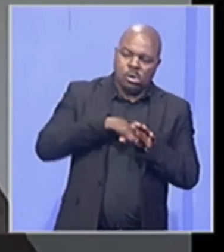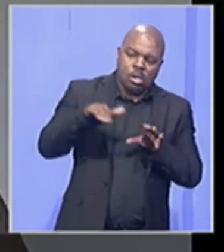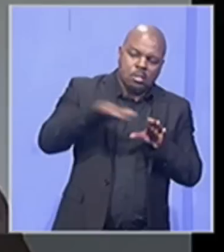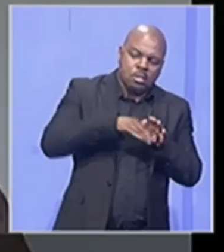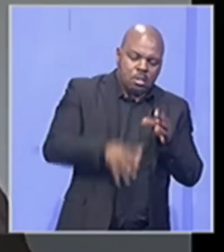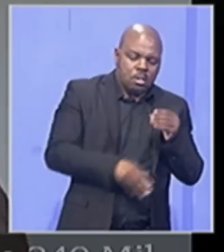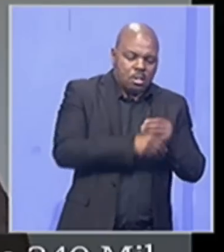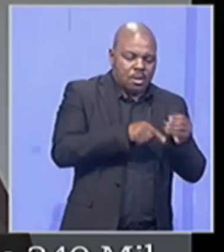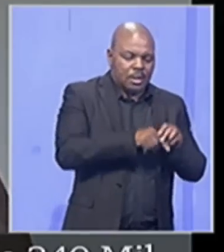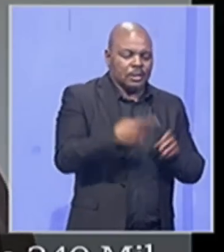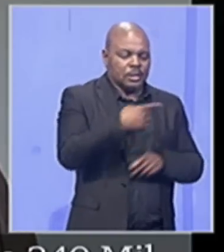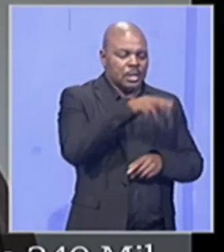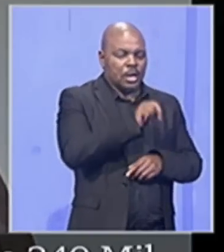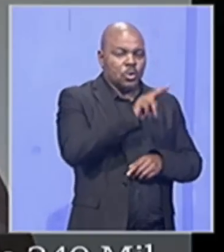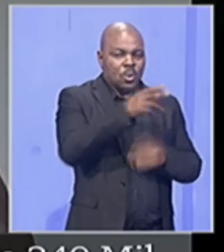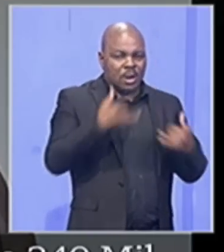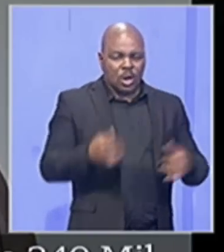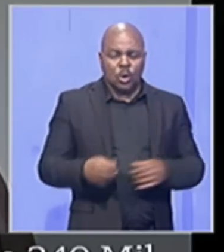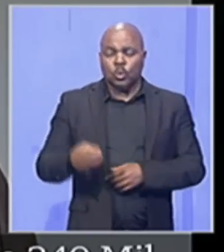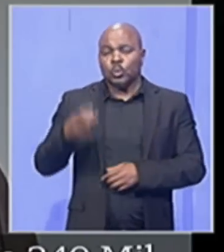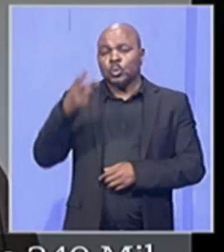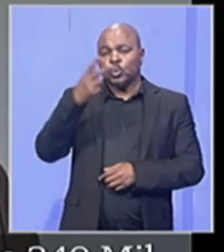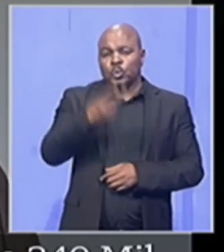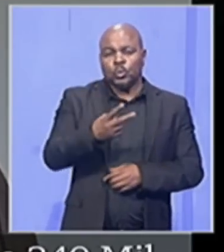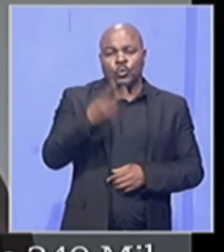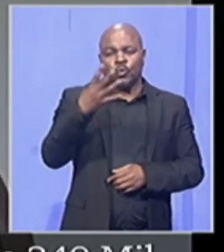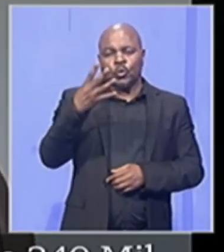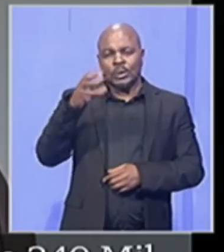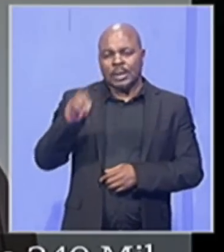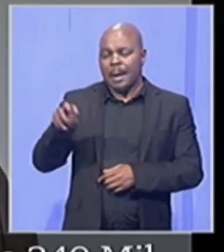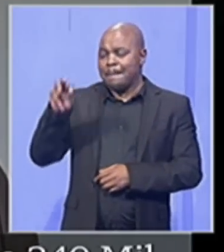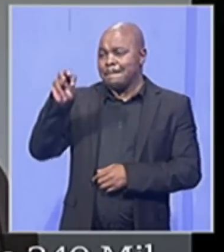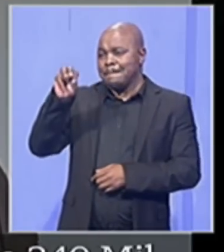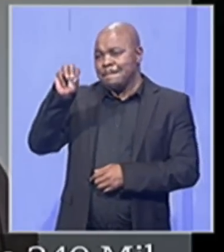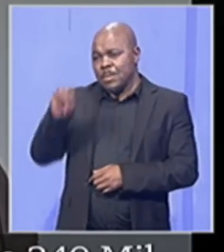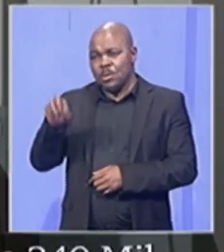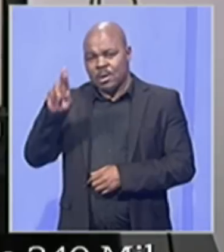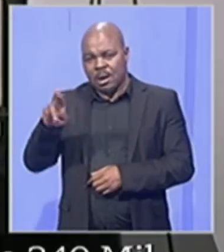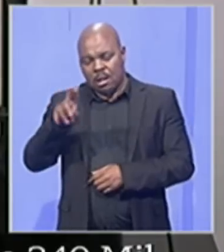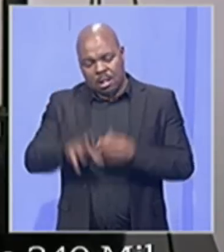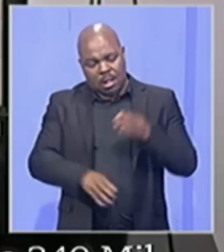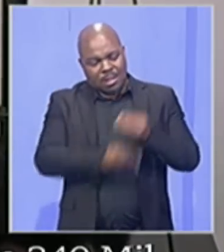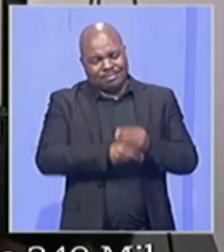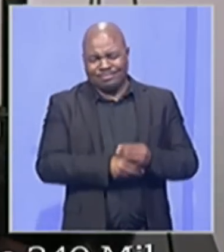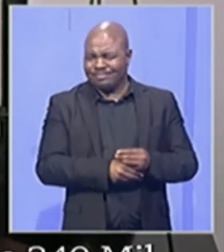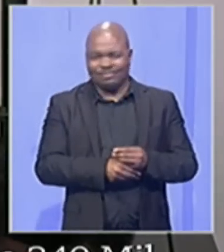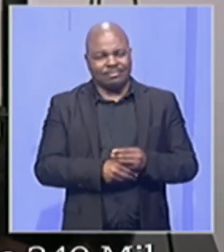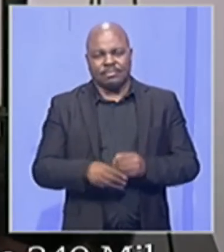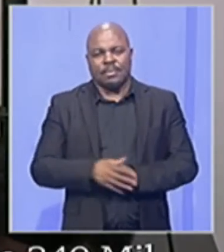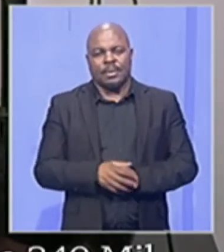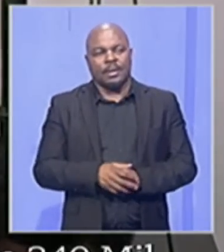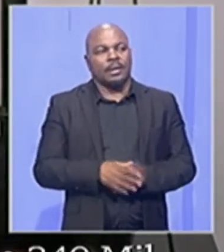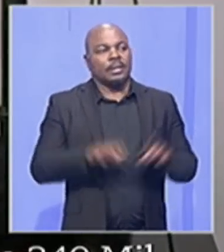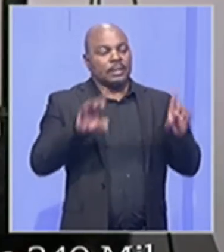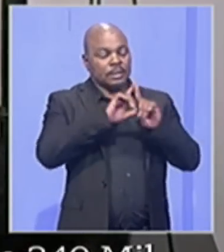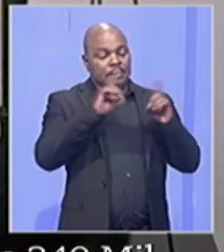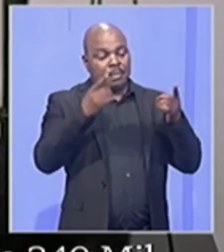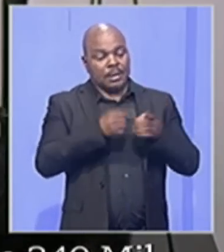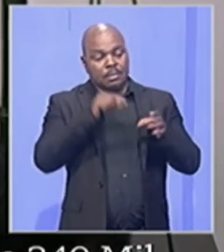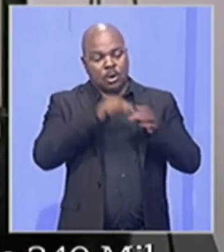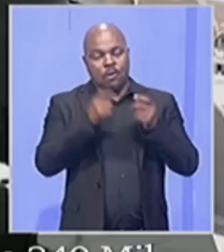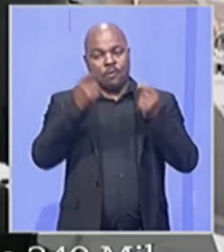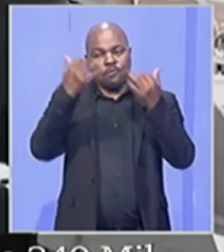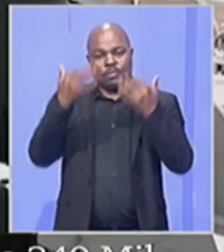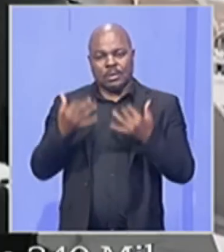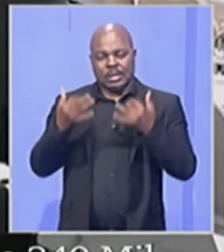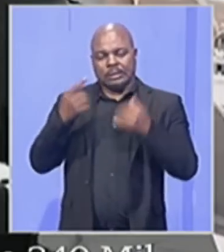are concerned about the 240 million rand cost of all the ministers and their deputies. Lefapha la Naha la Ditjhelete ha le a rata ho wala